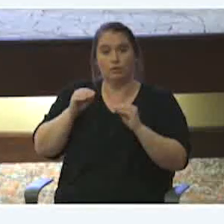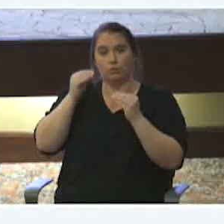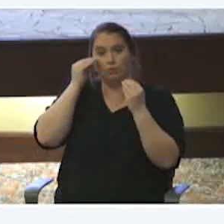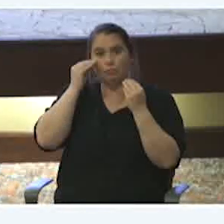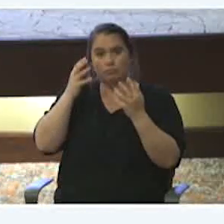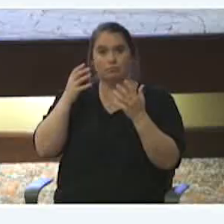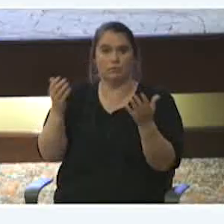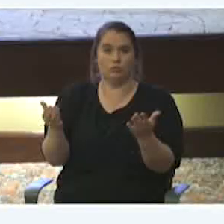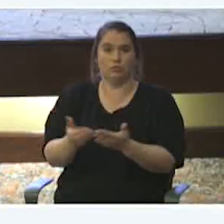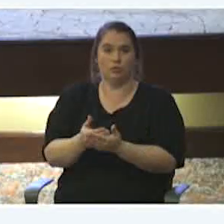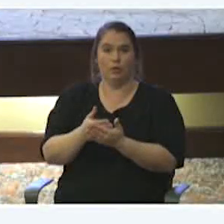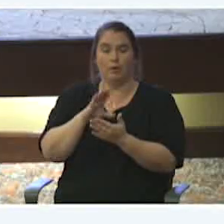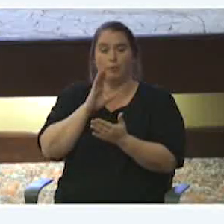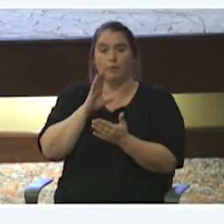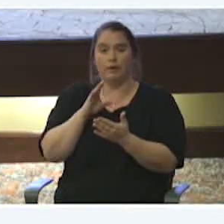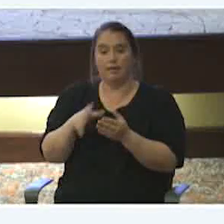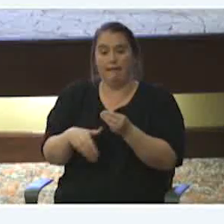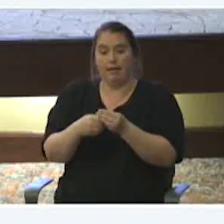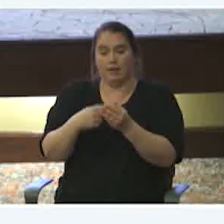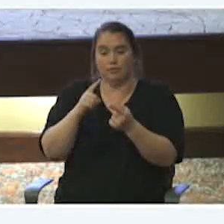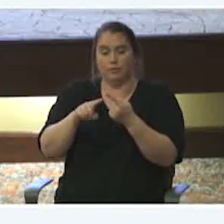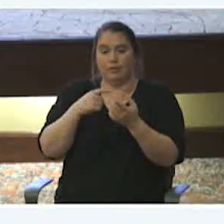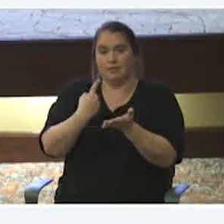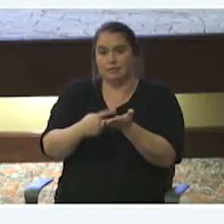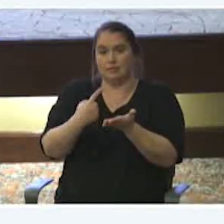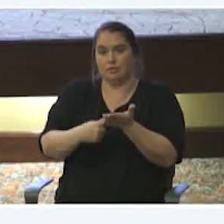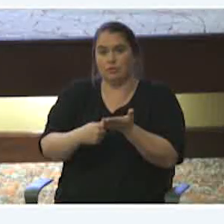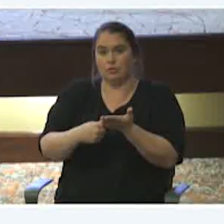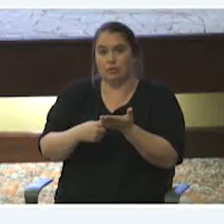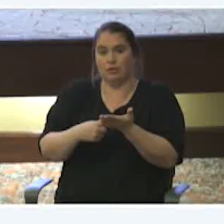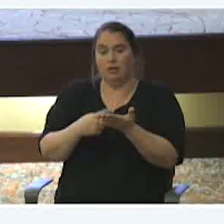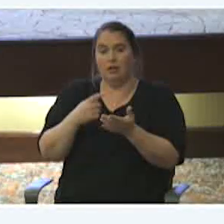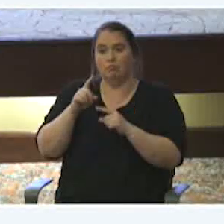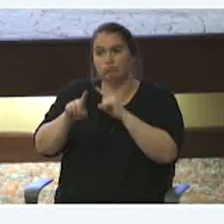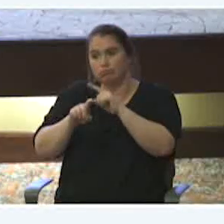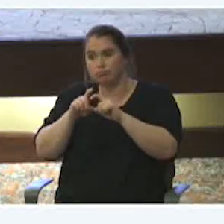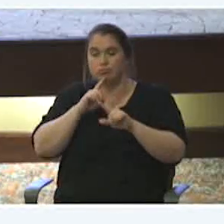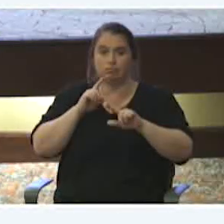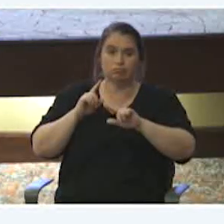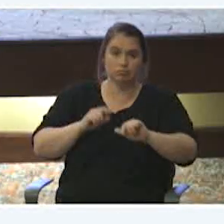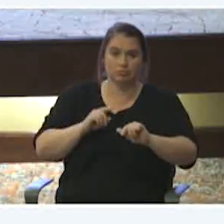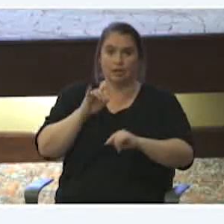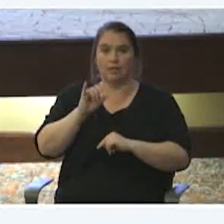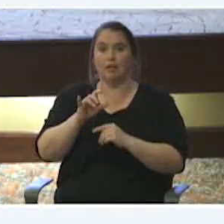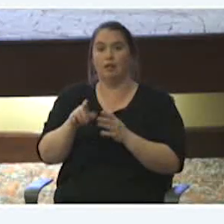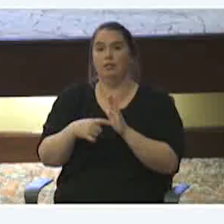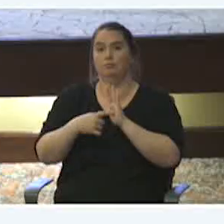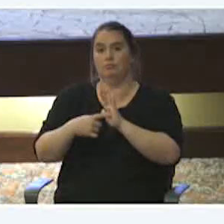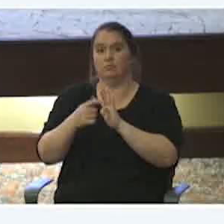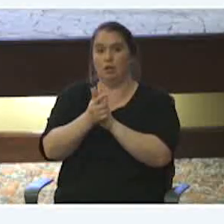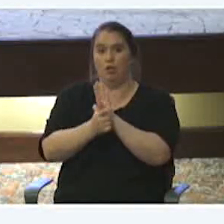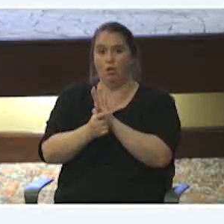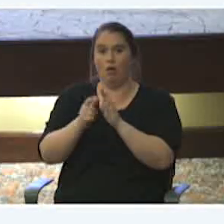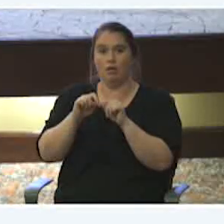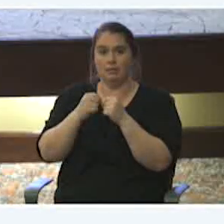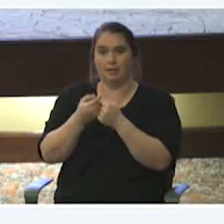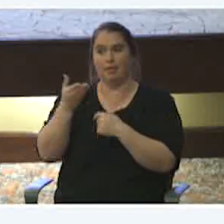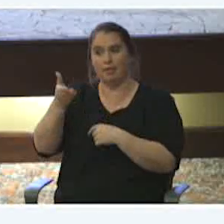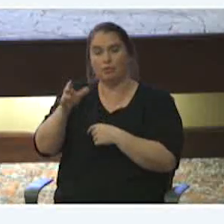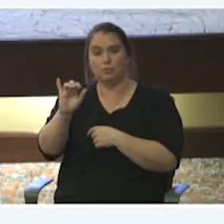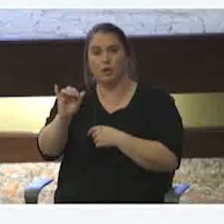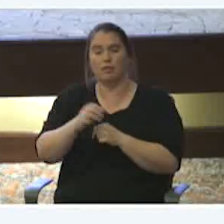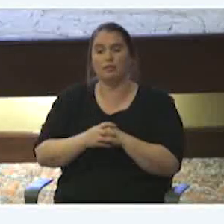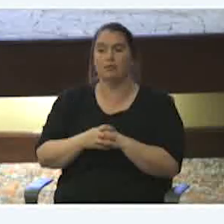into discussion and Q&A with the remainder of the board. The city legal team was represented at all of these meetings as well. 2 big